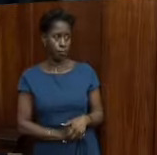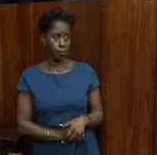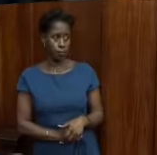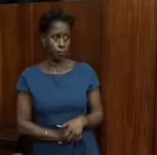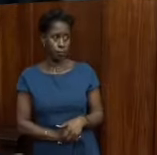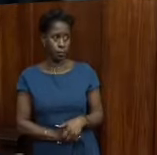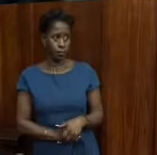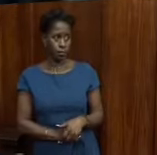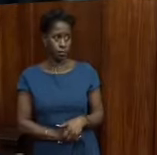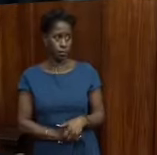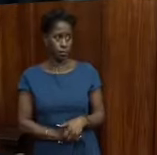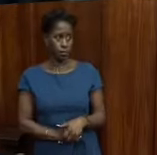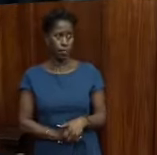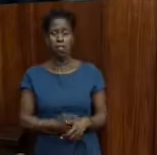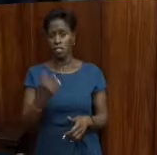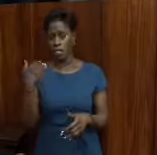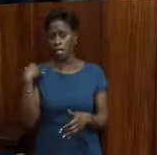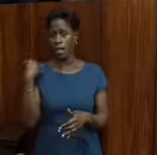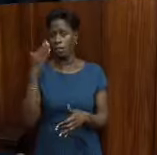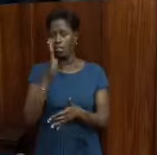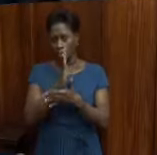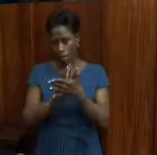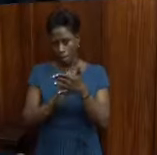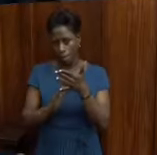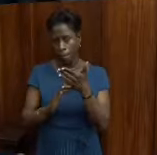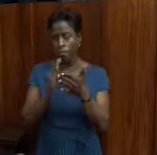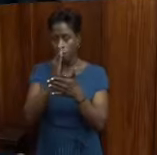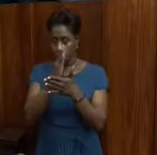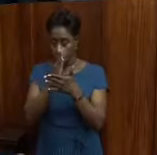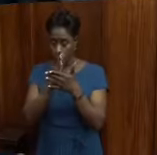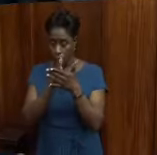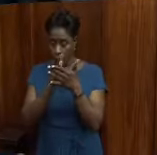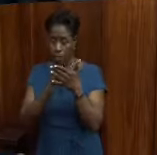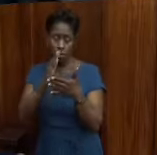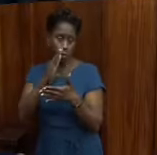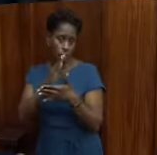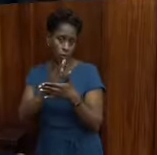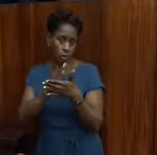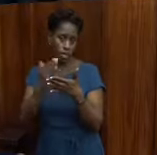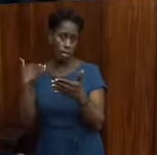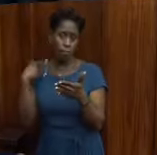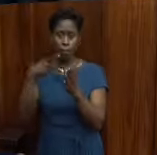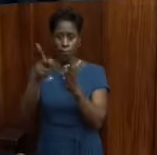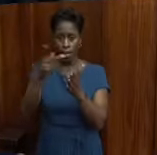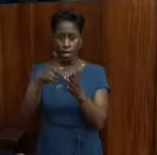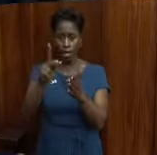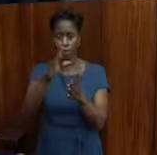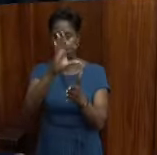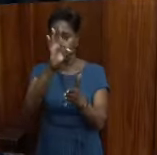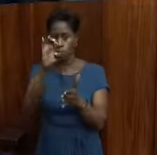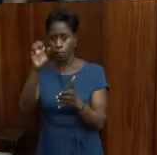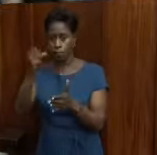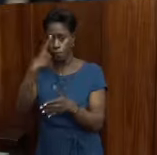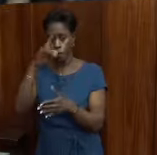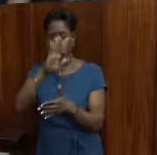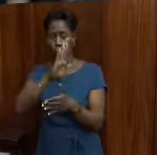We have already made it easier for low-income parents by paying facility fees for all primary schools.